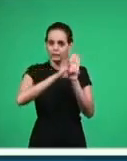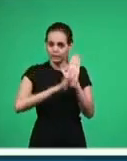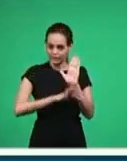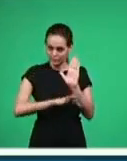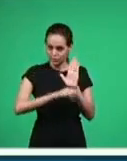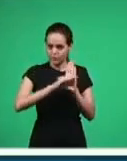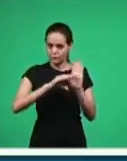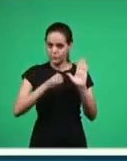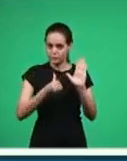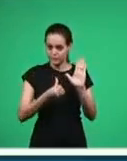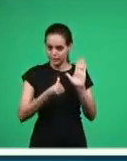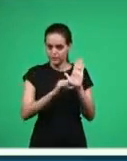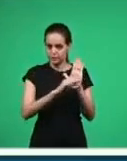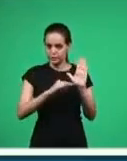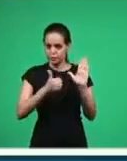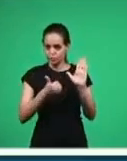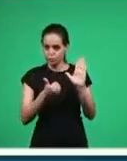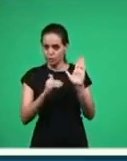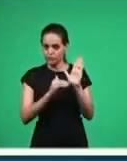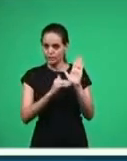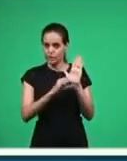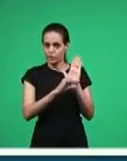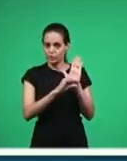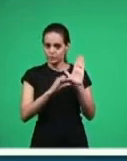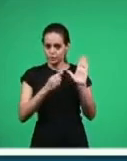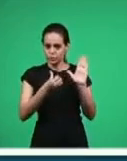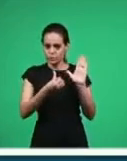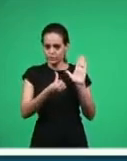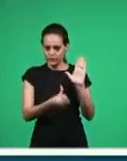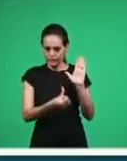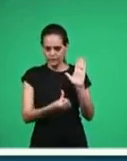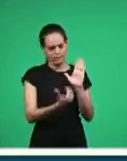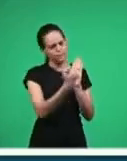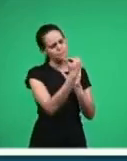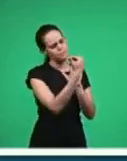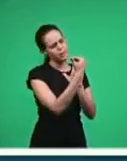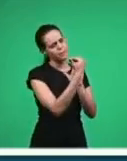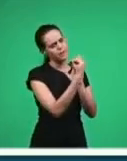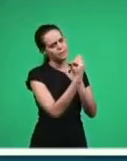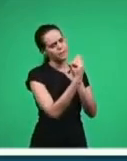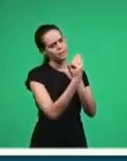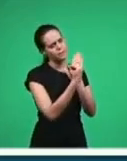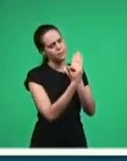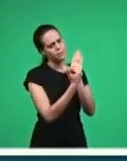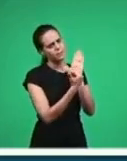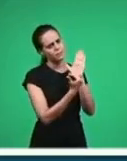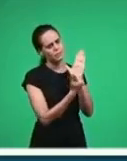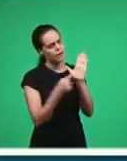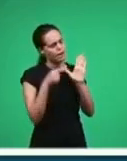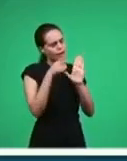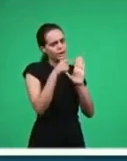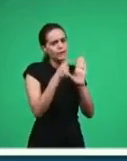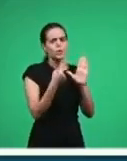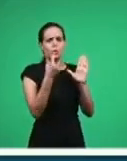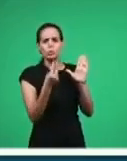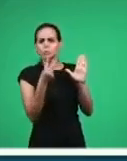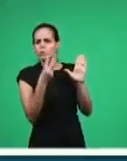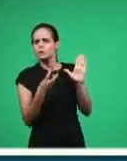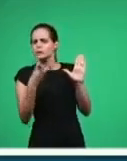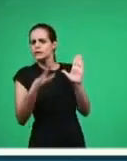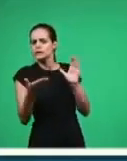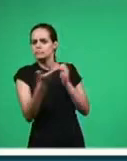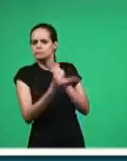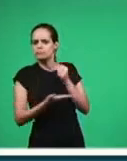I'm going to repeat that one more time. Read the text in Isaiah 6, 1, 6. And in order, identify